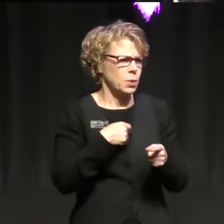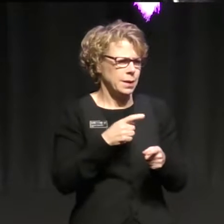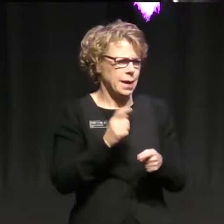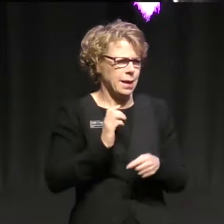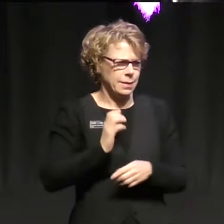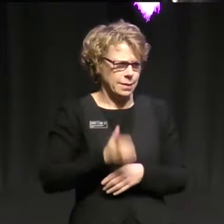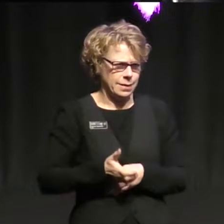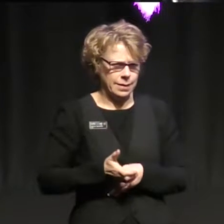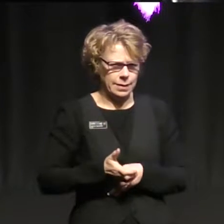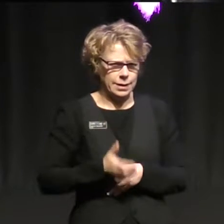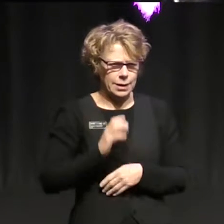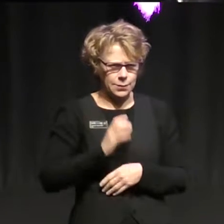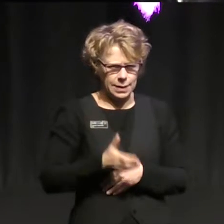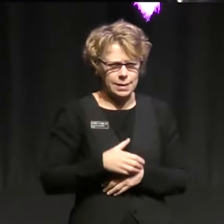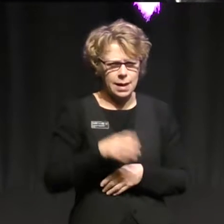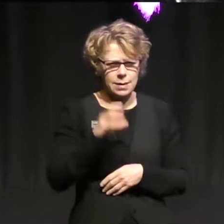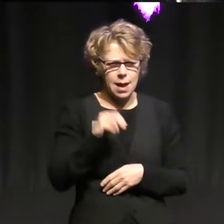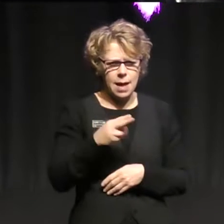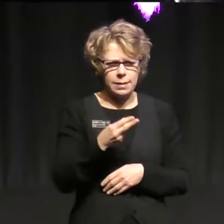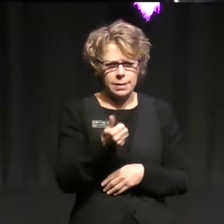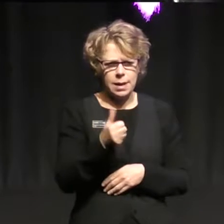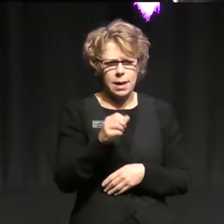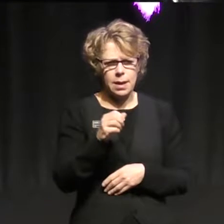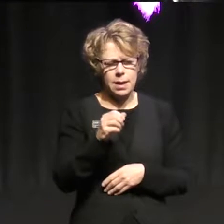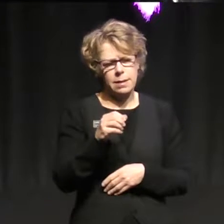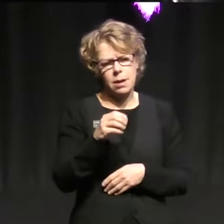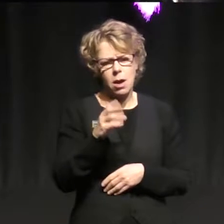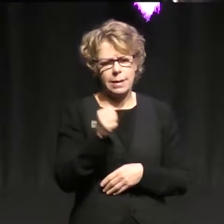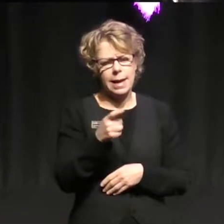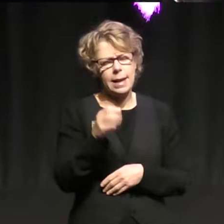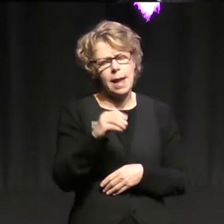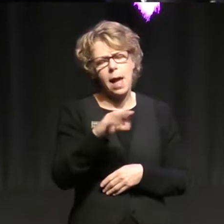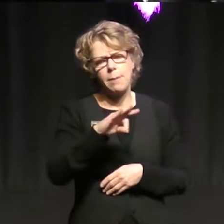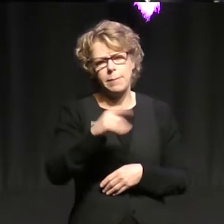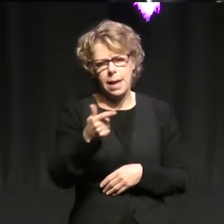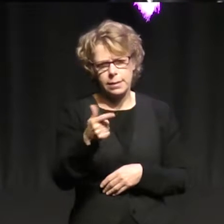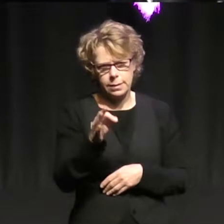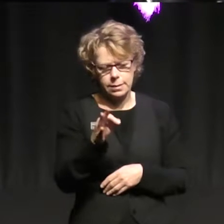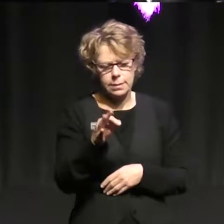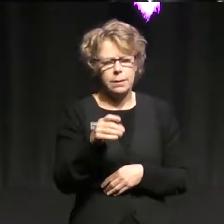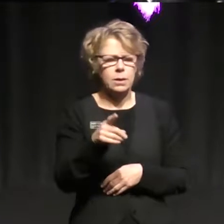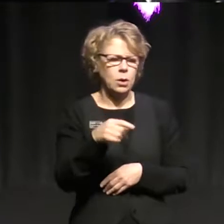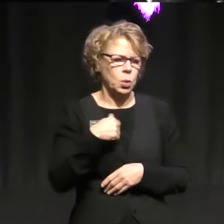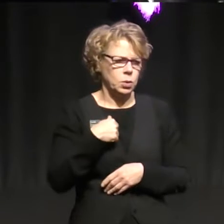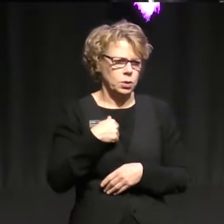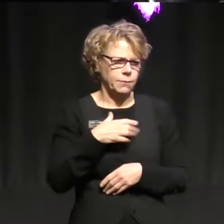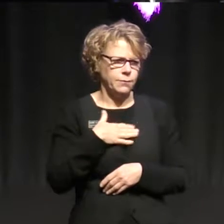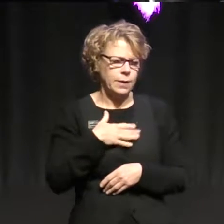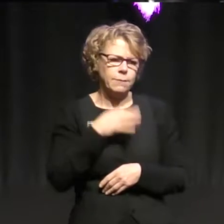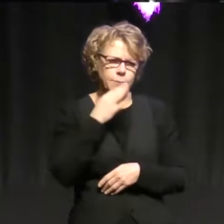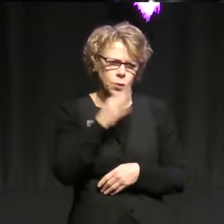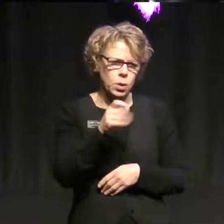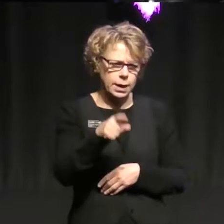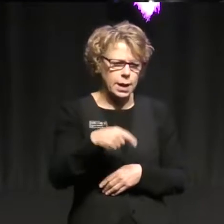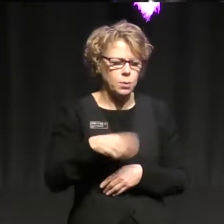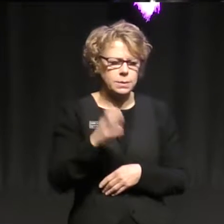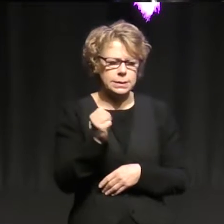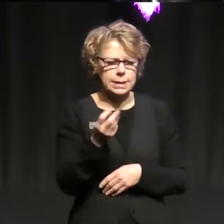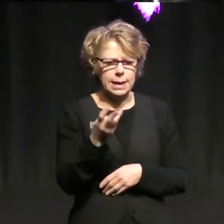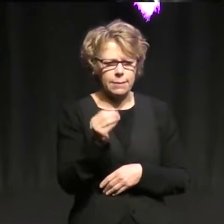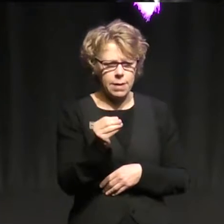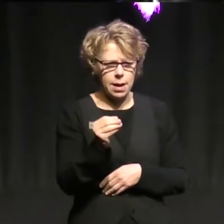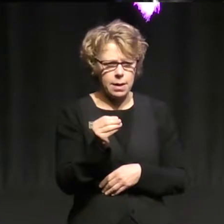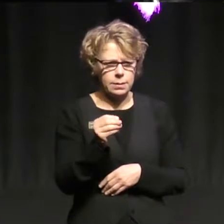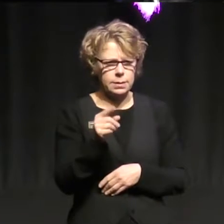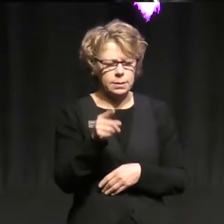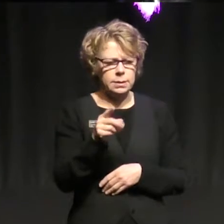called Anuband. And I wanted to start there and ask you, because SEWA,